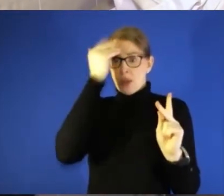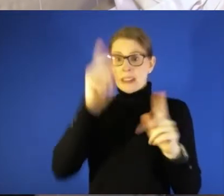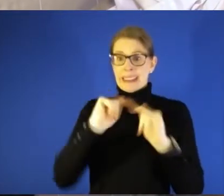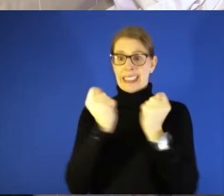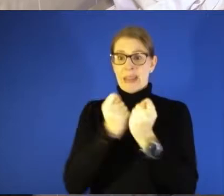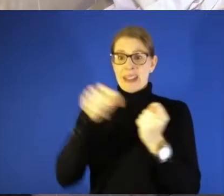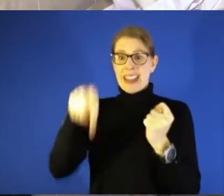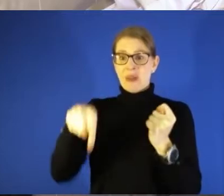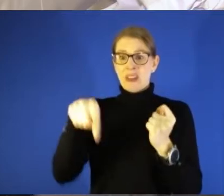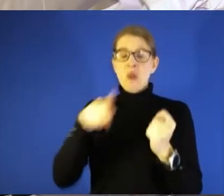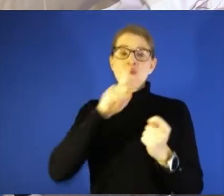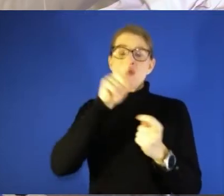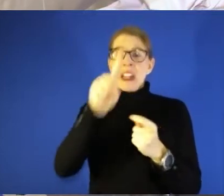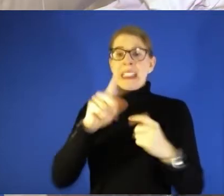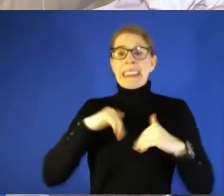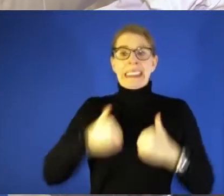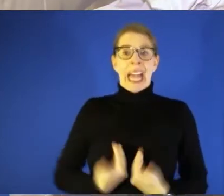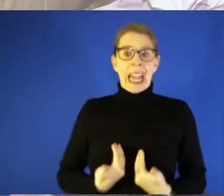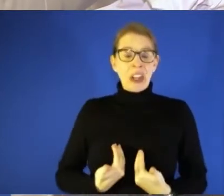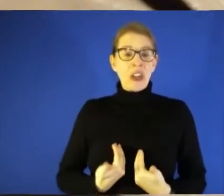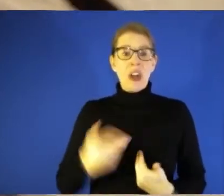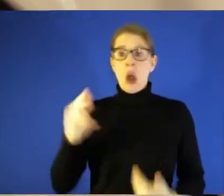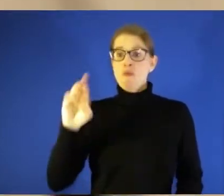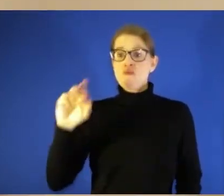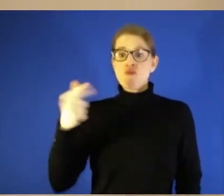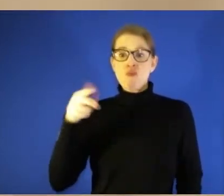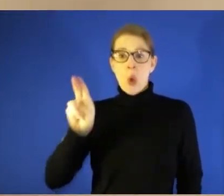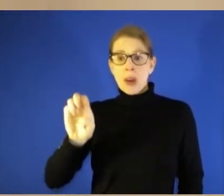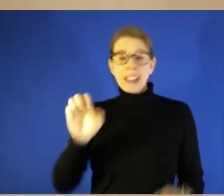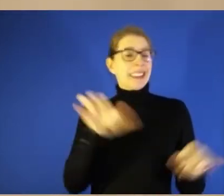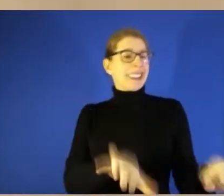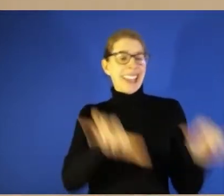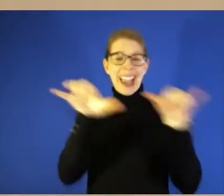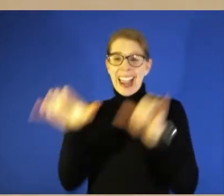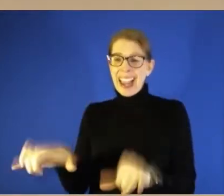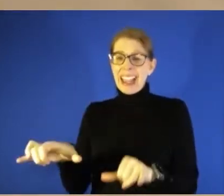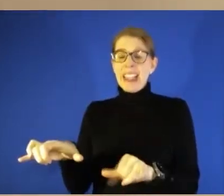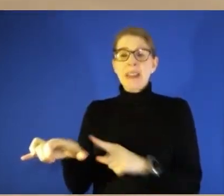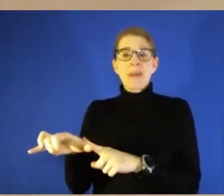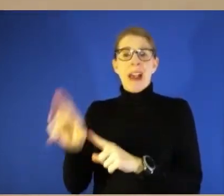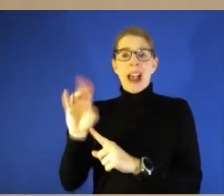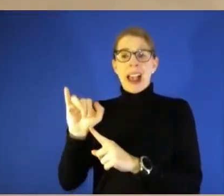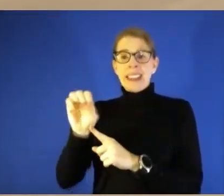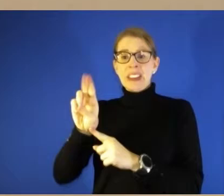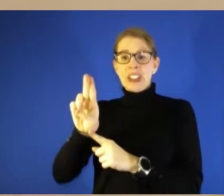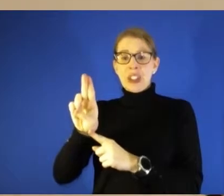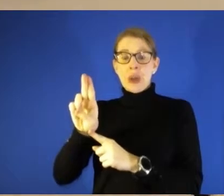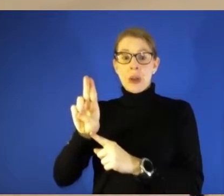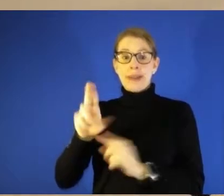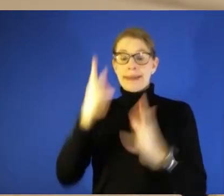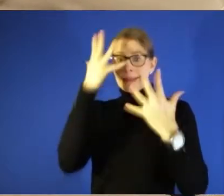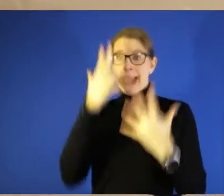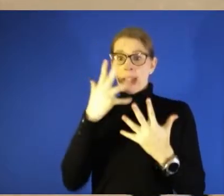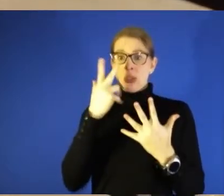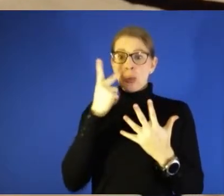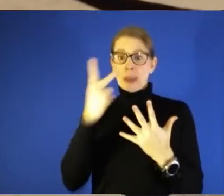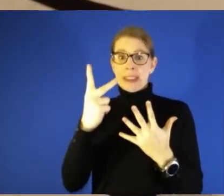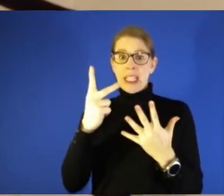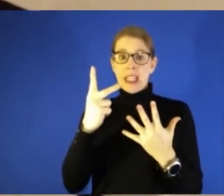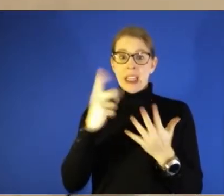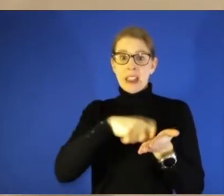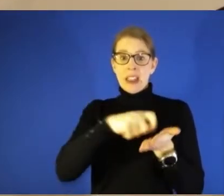tired, just like what we see up on the ICU floors. They are saddened to see the word COVID written on body